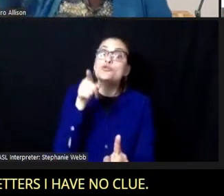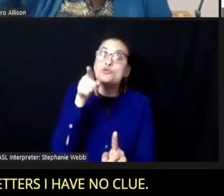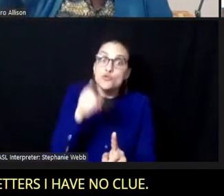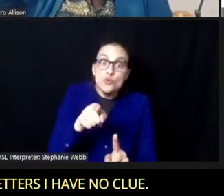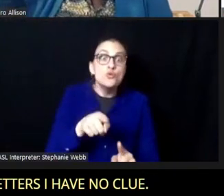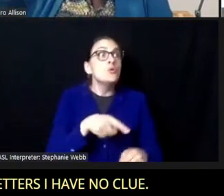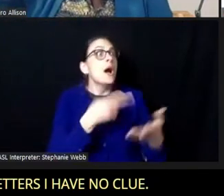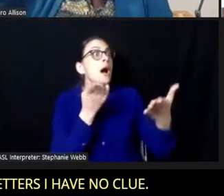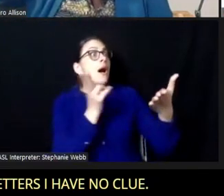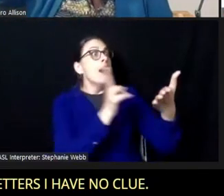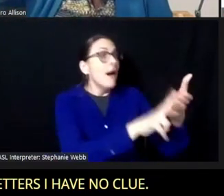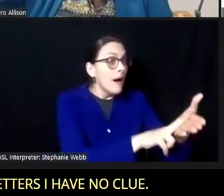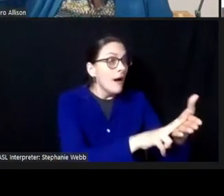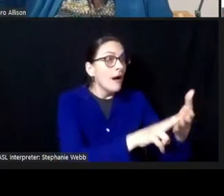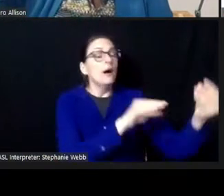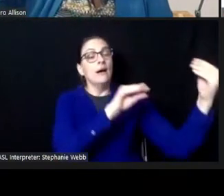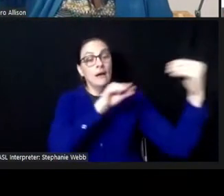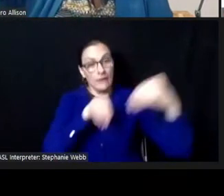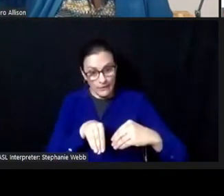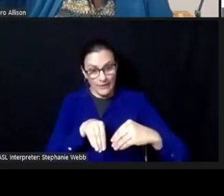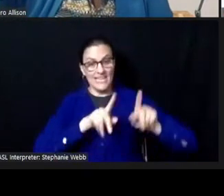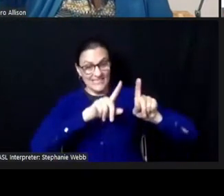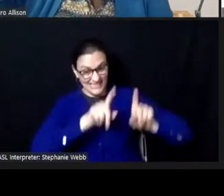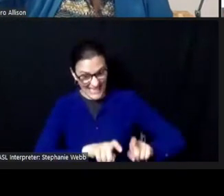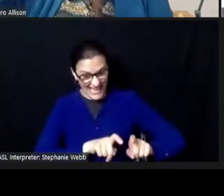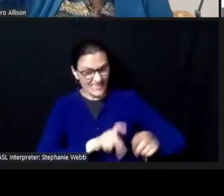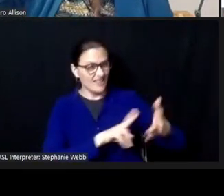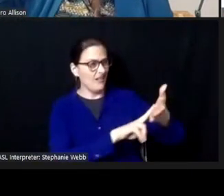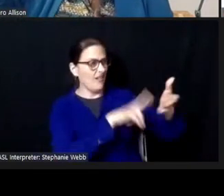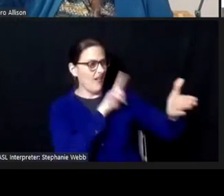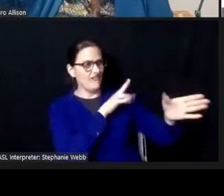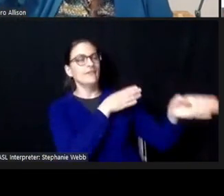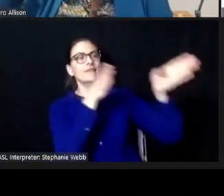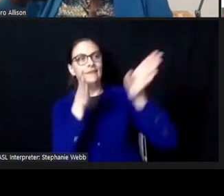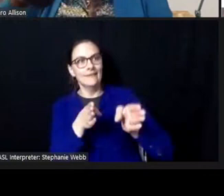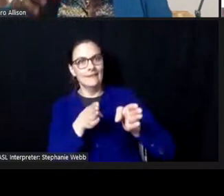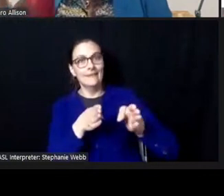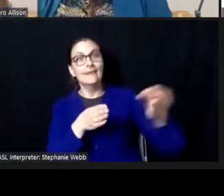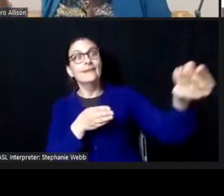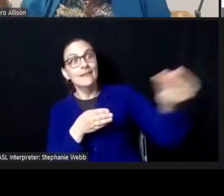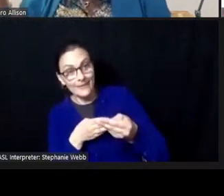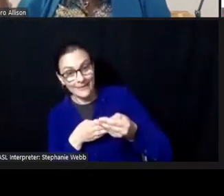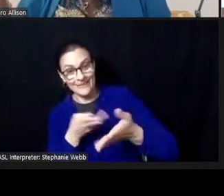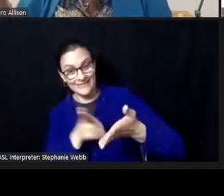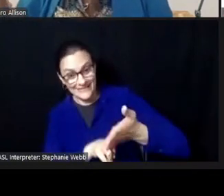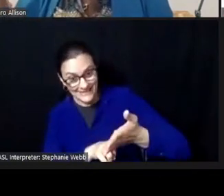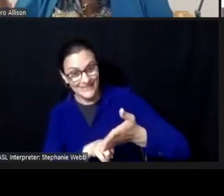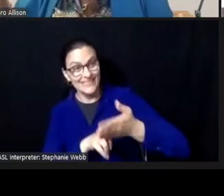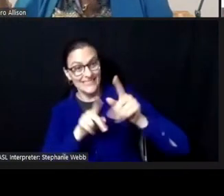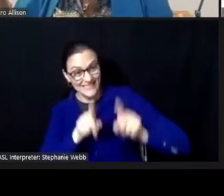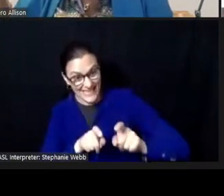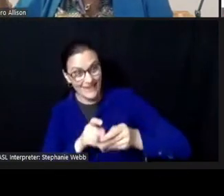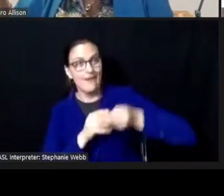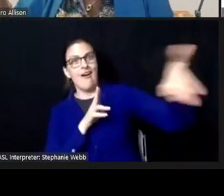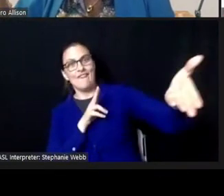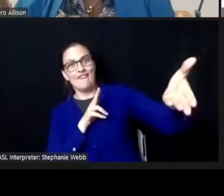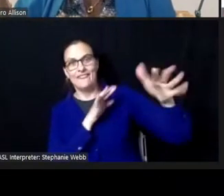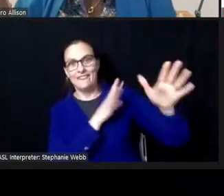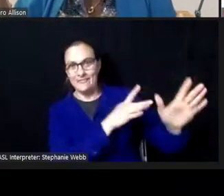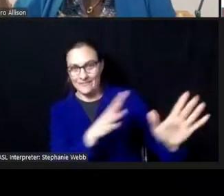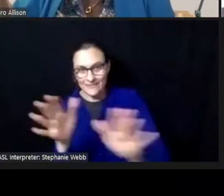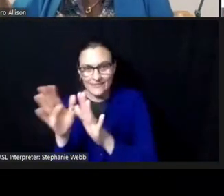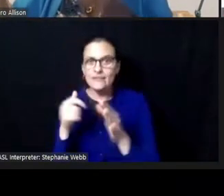resubscribe. So did you find that the price the providers had advertised to you was in line with the price that you actually